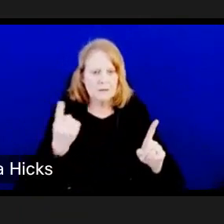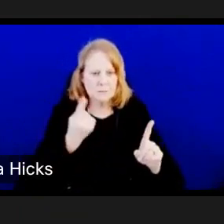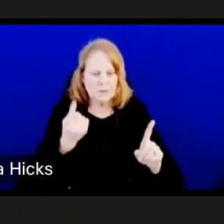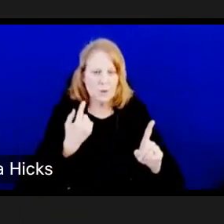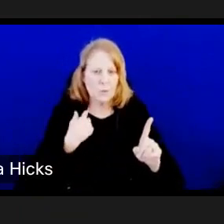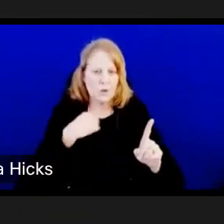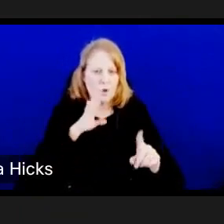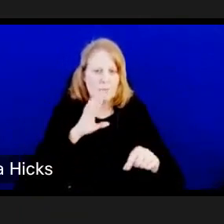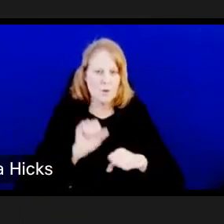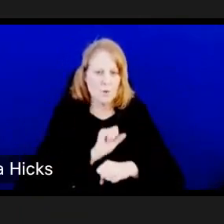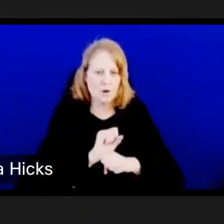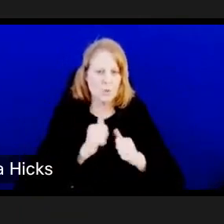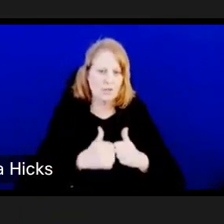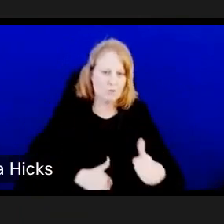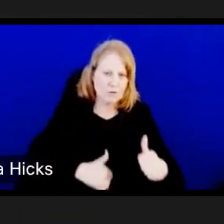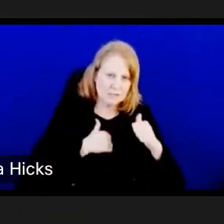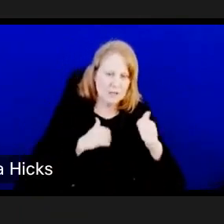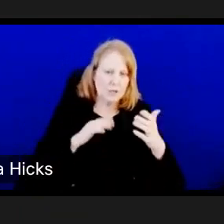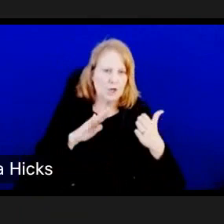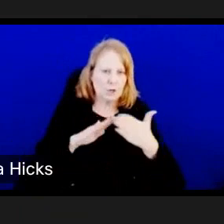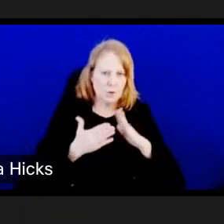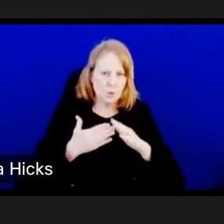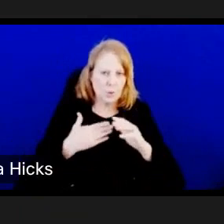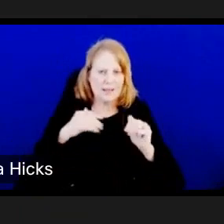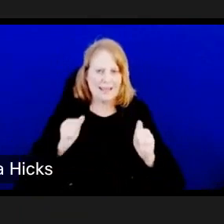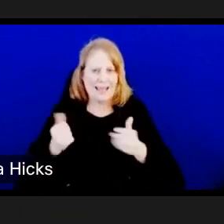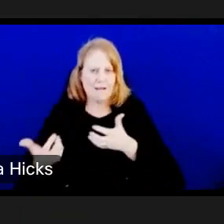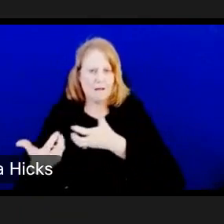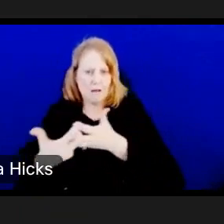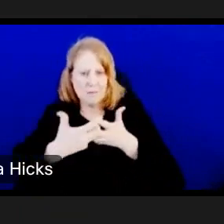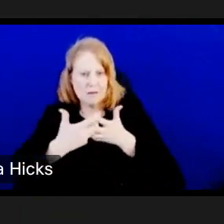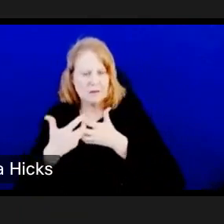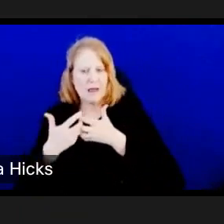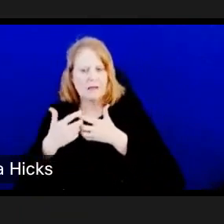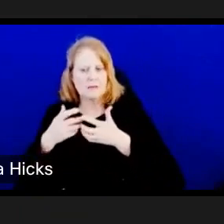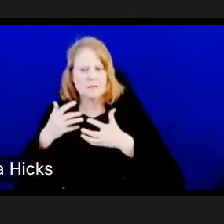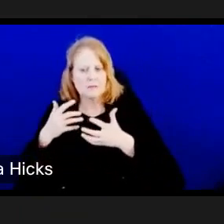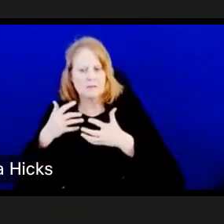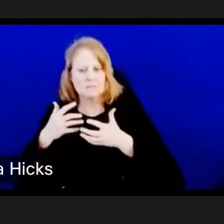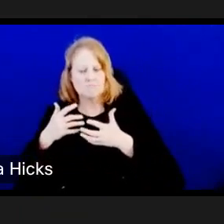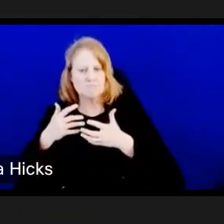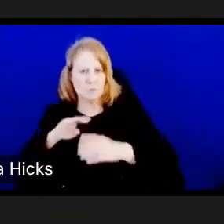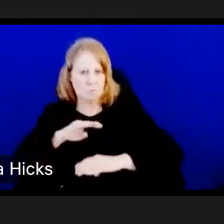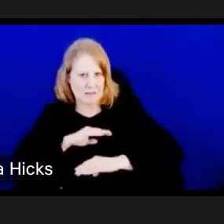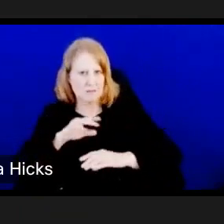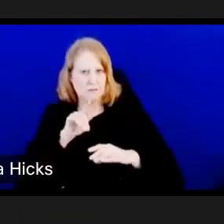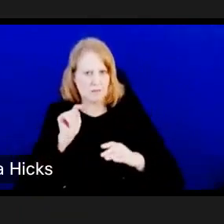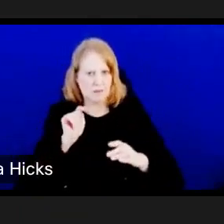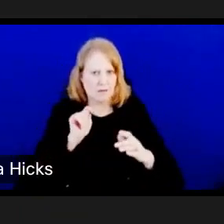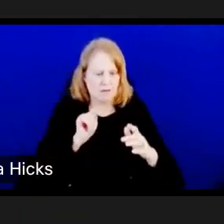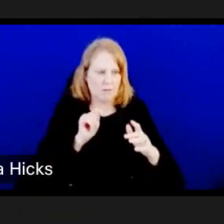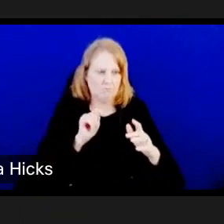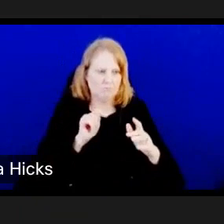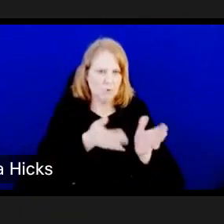with residents, with the community to make sure that we can try to accommodate the concerns that have been raised and addressed. And so if that's something that also maybe we can get from